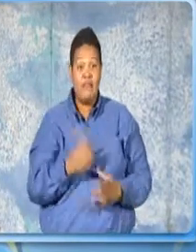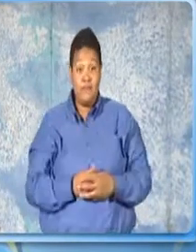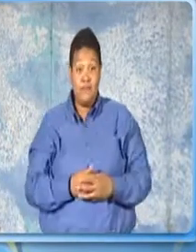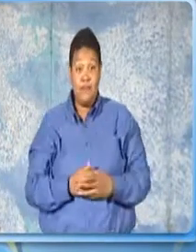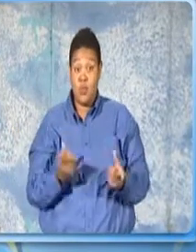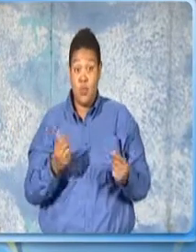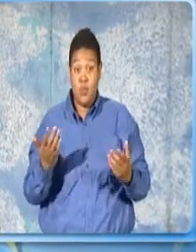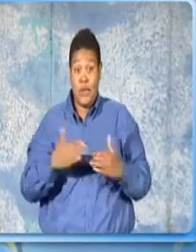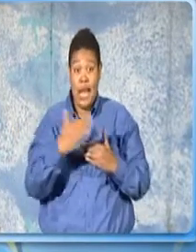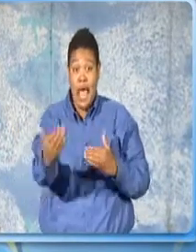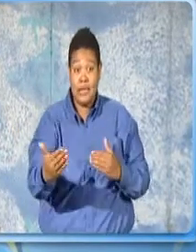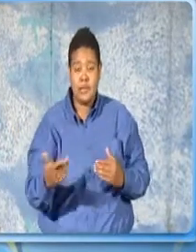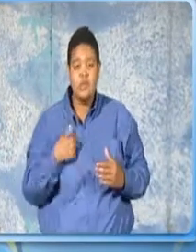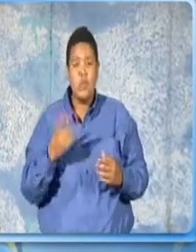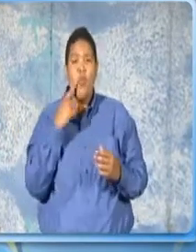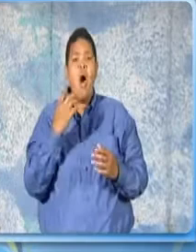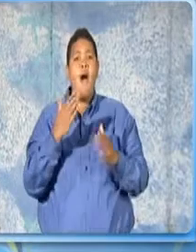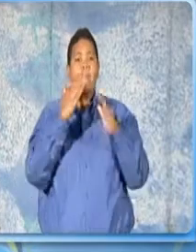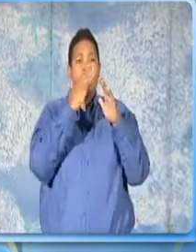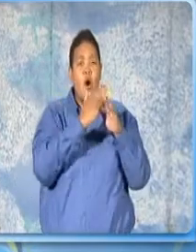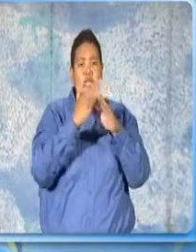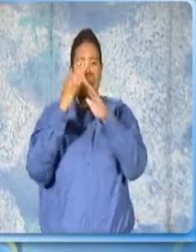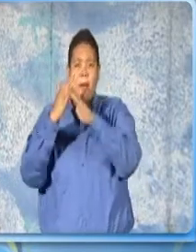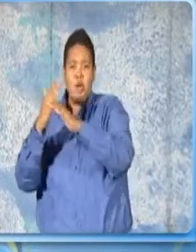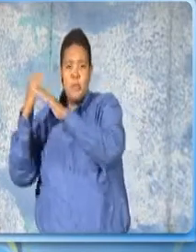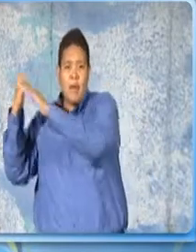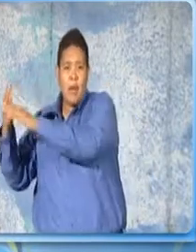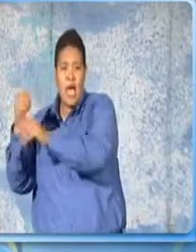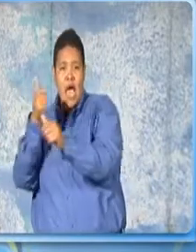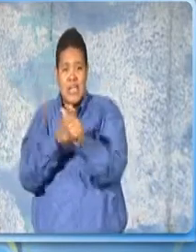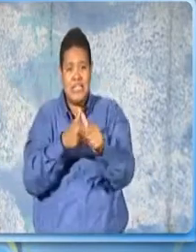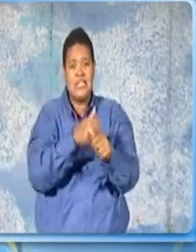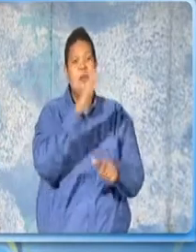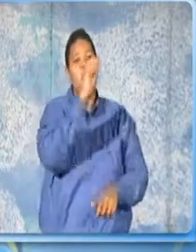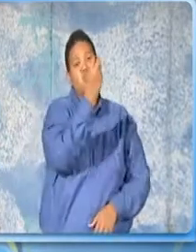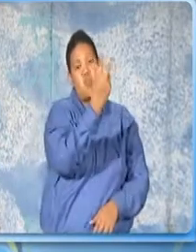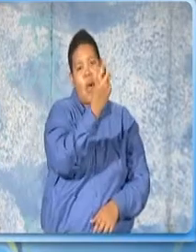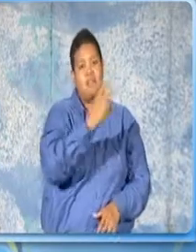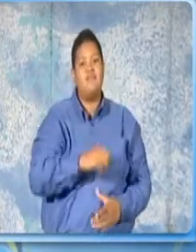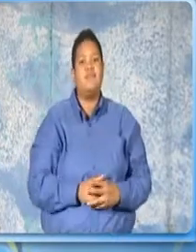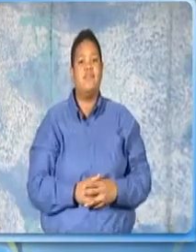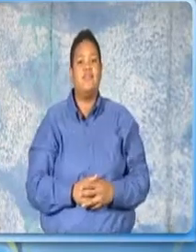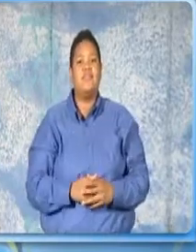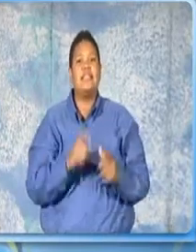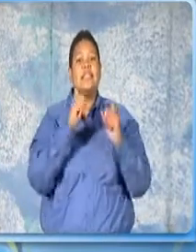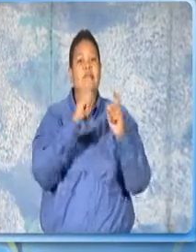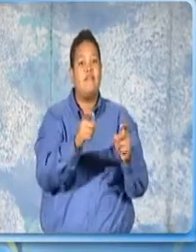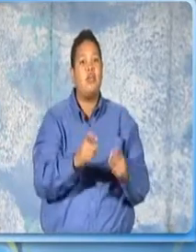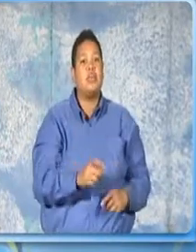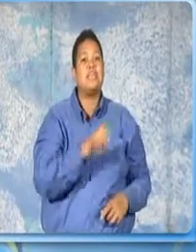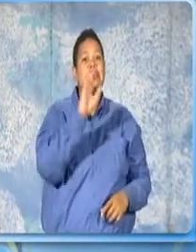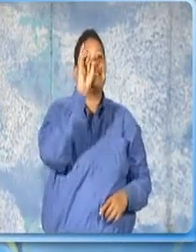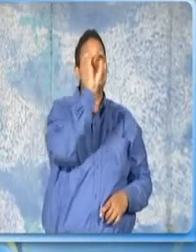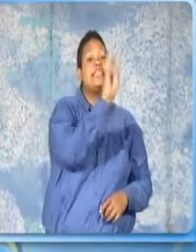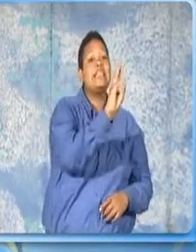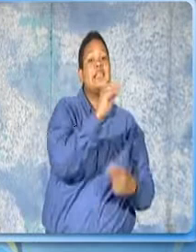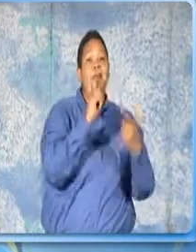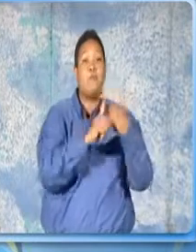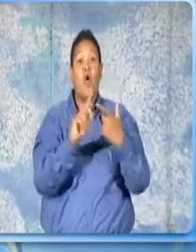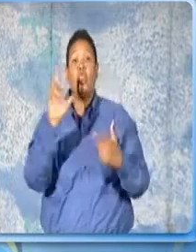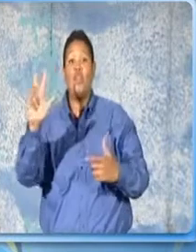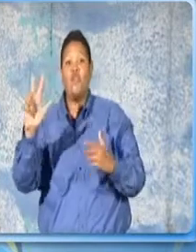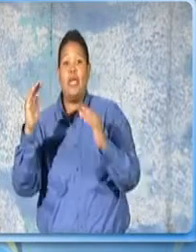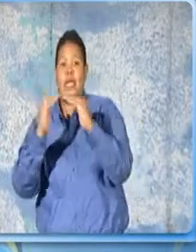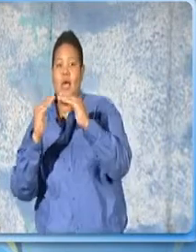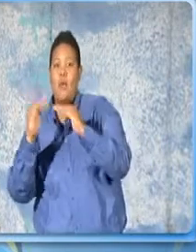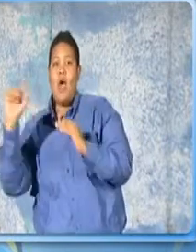Then, we multiply each term in the equation by 12. This gives us 6 plus 3 equals